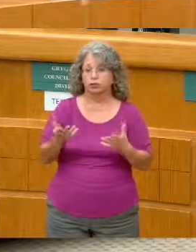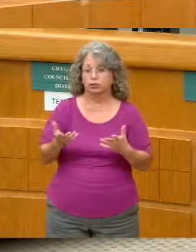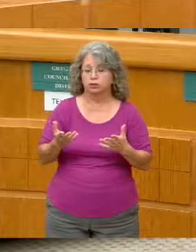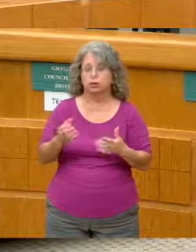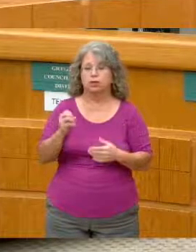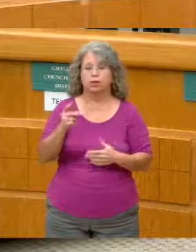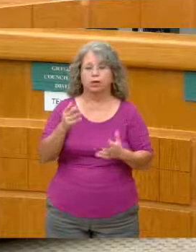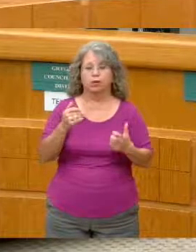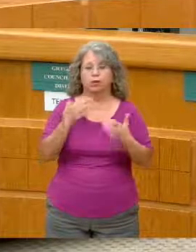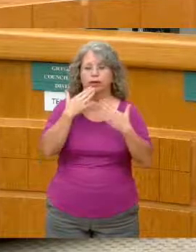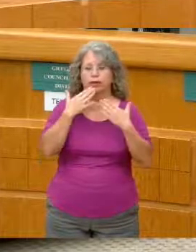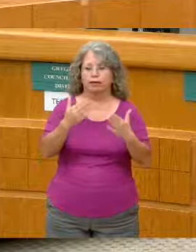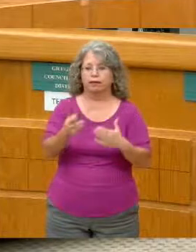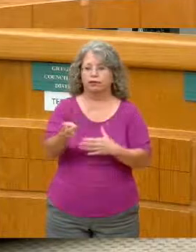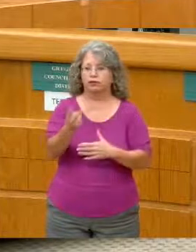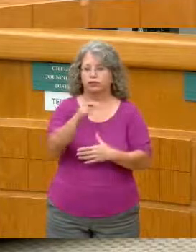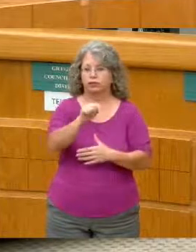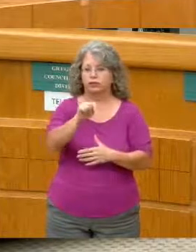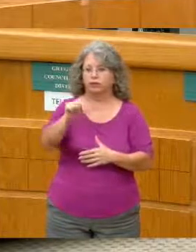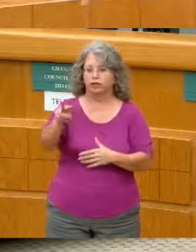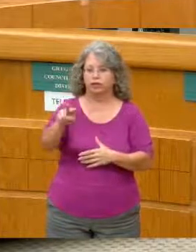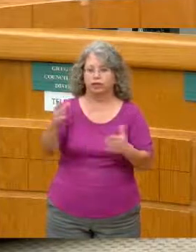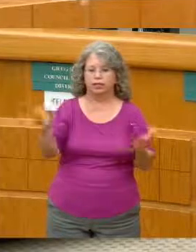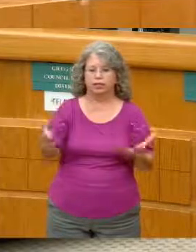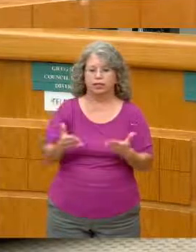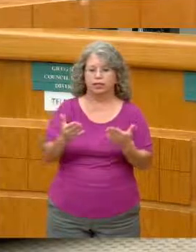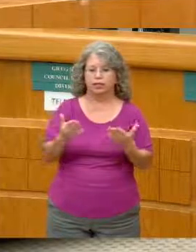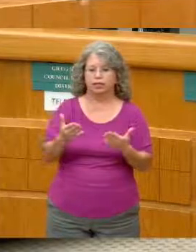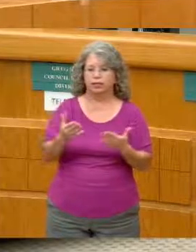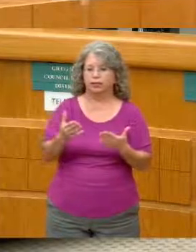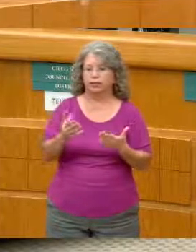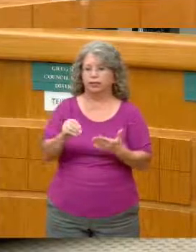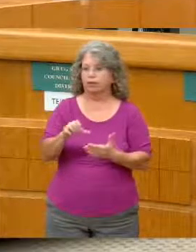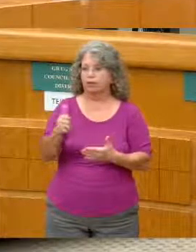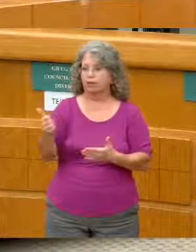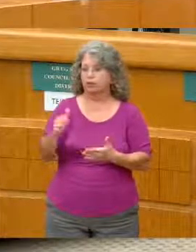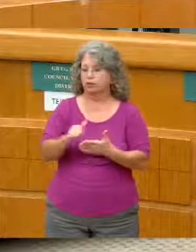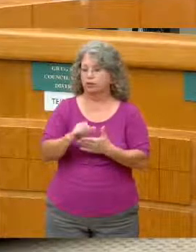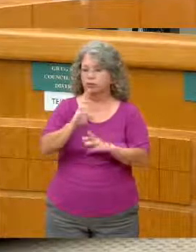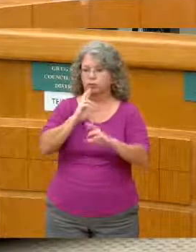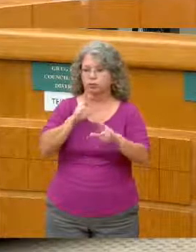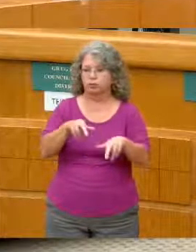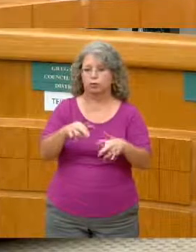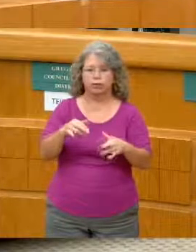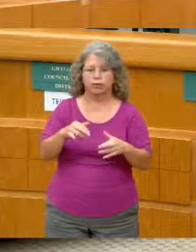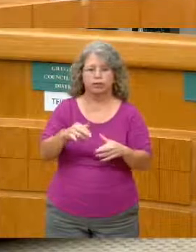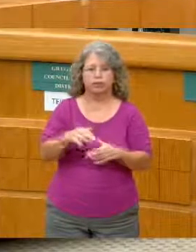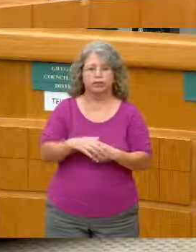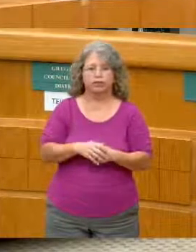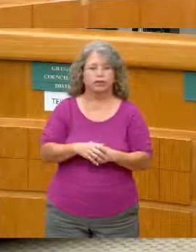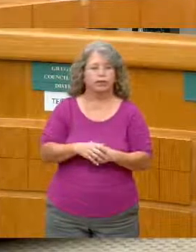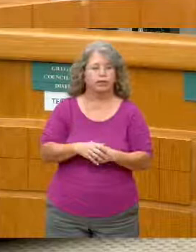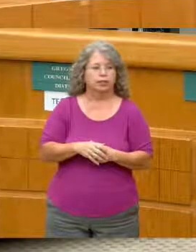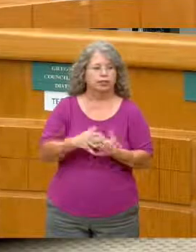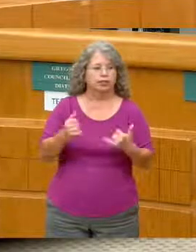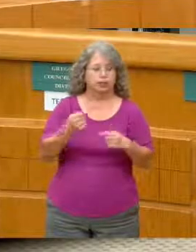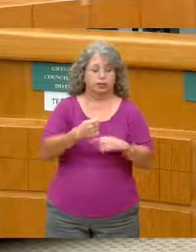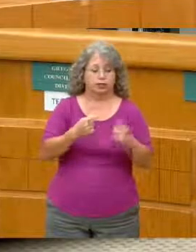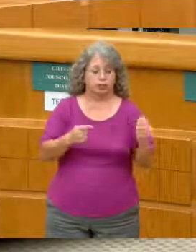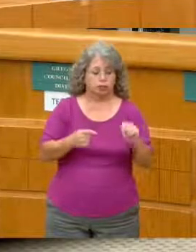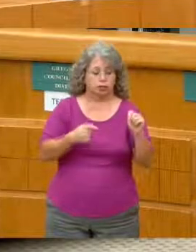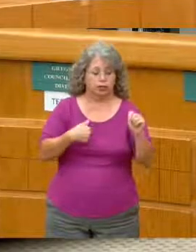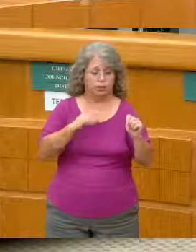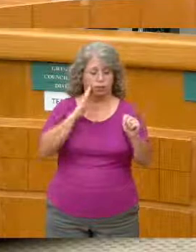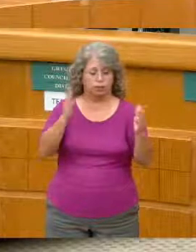Okay, any other questions? Okay, we want to thank the two networks and others that are covering this event today. Today's Tuesday,